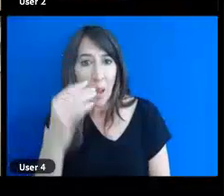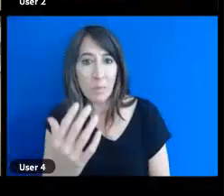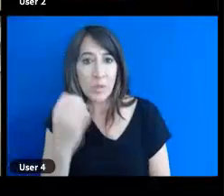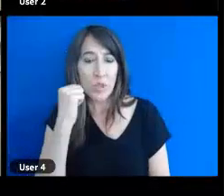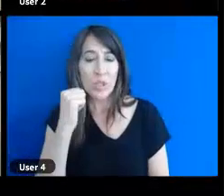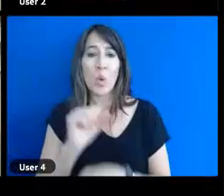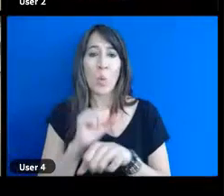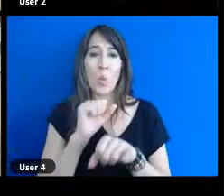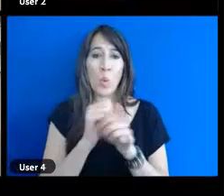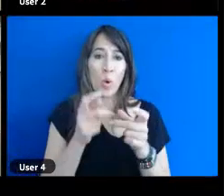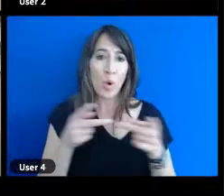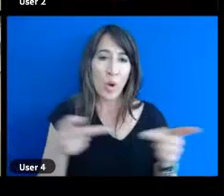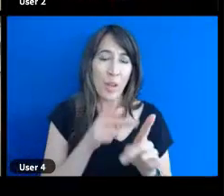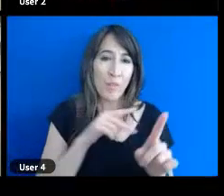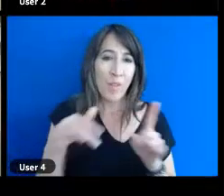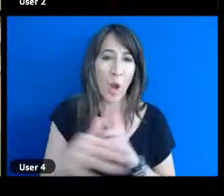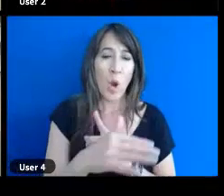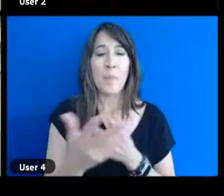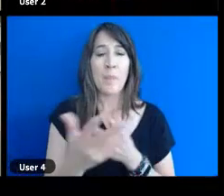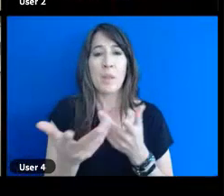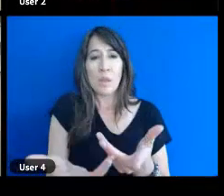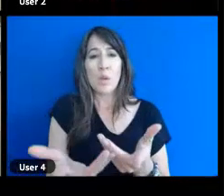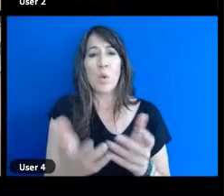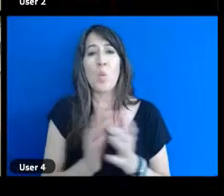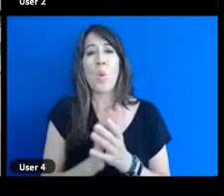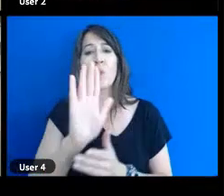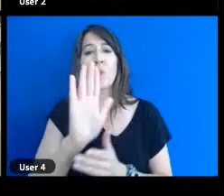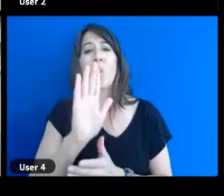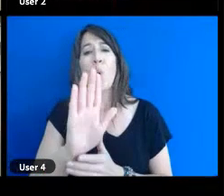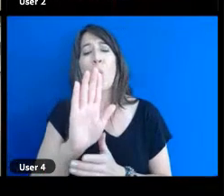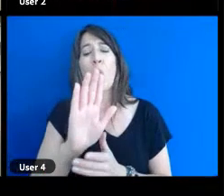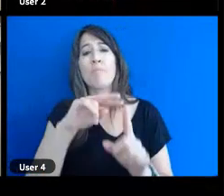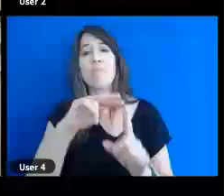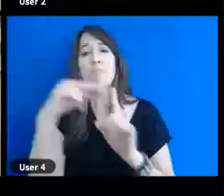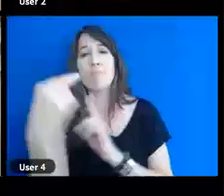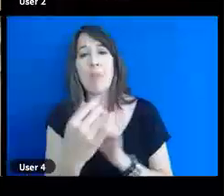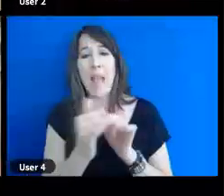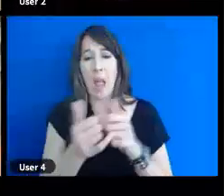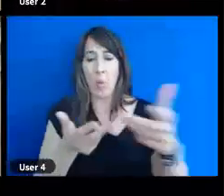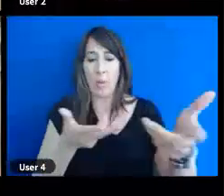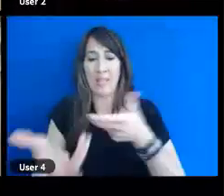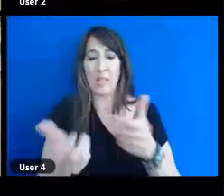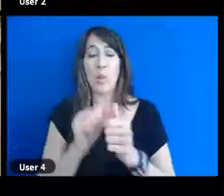workplaces. Do you have any commentary around the intersection of how we deal with